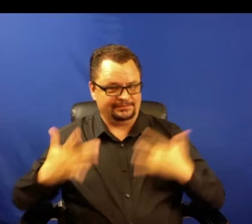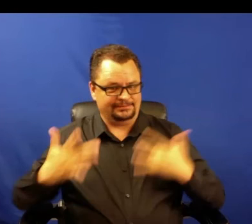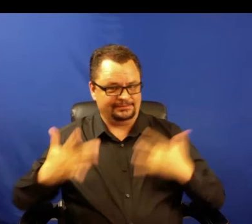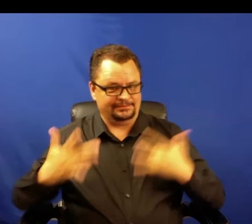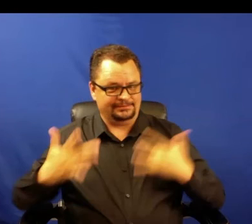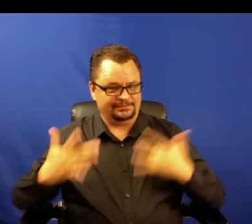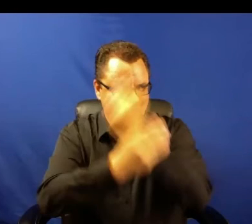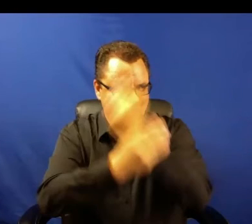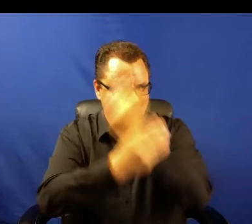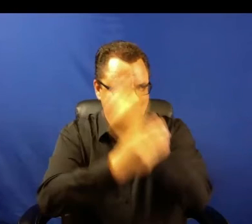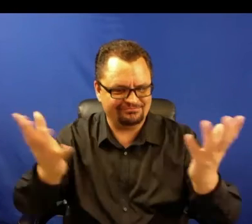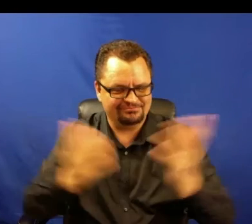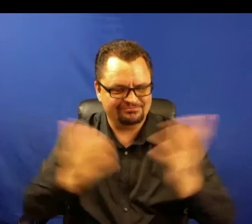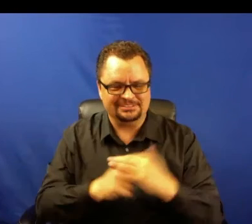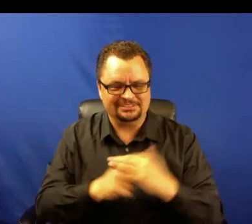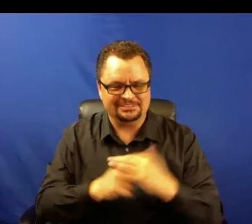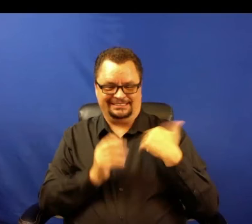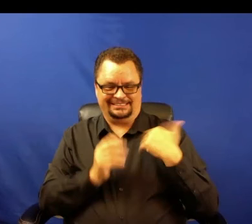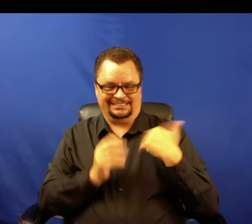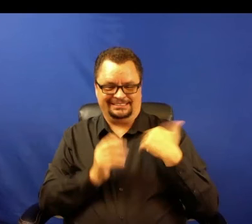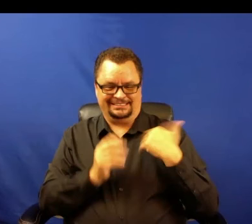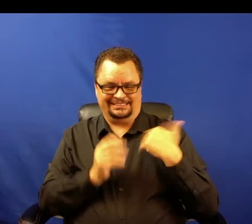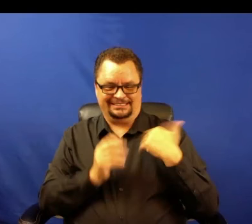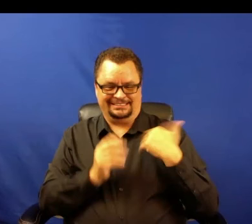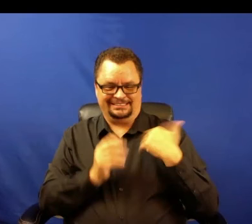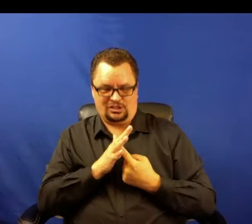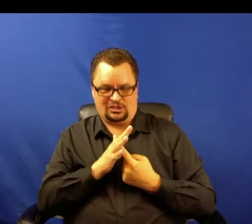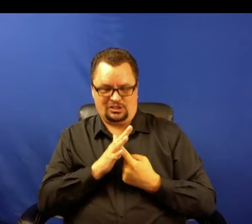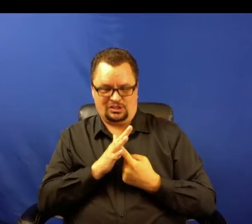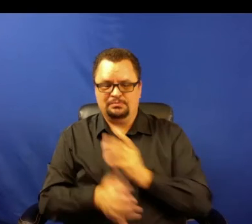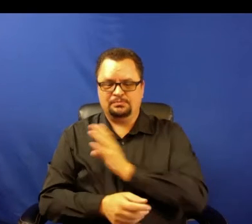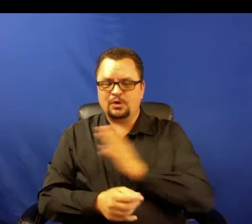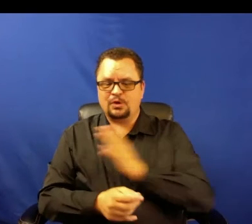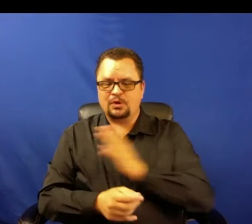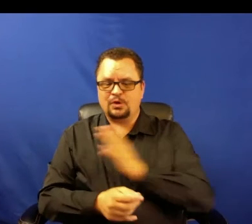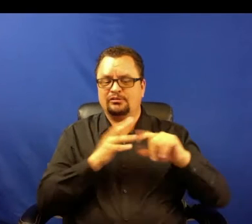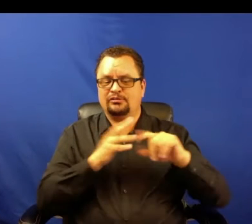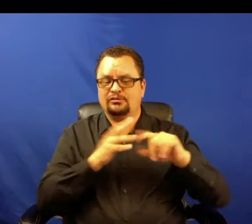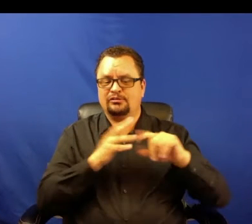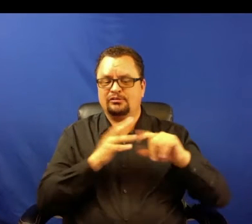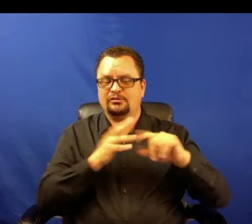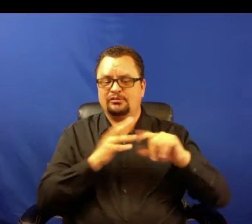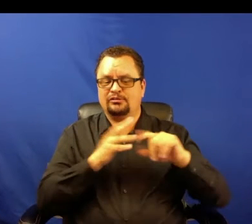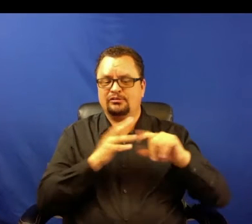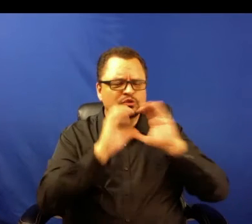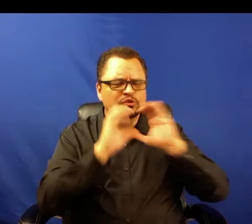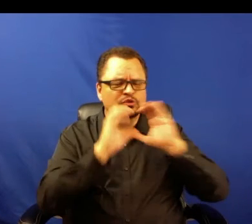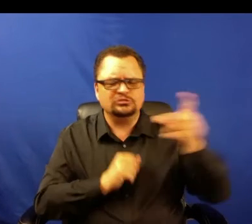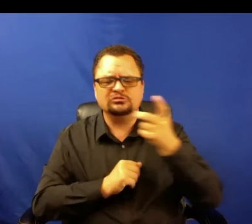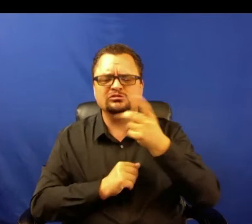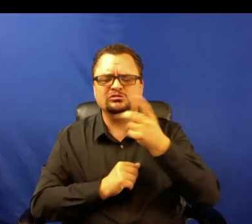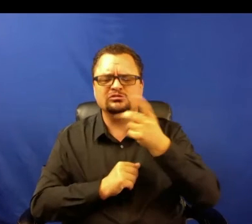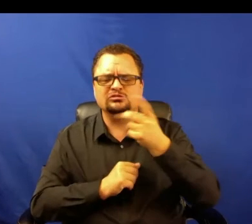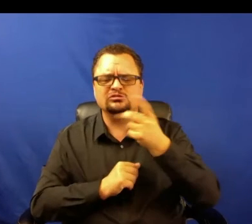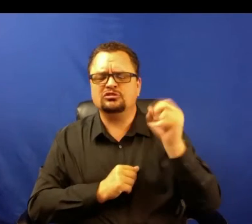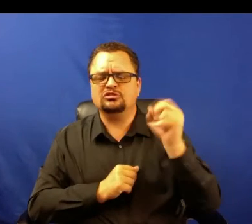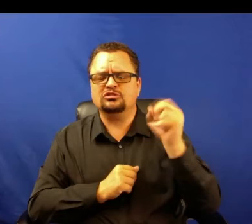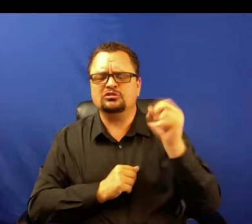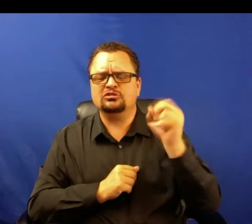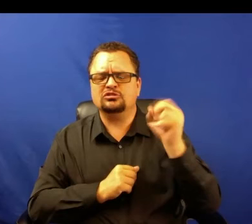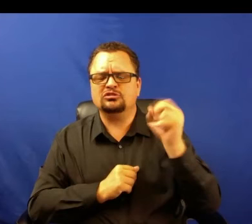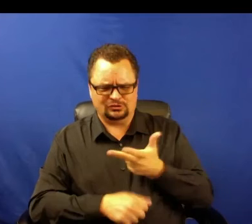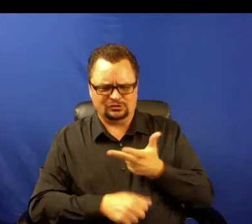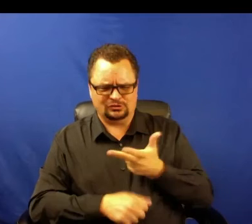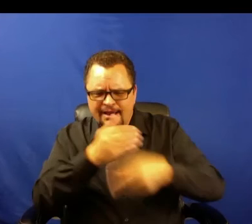is our communication department, Dr. Johnson and our office have started to add to our website a list of literature articles that